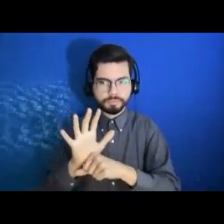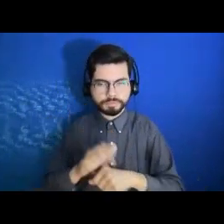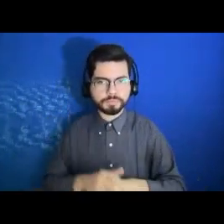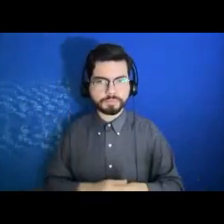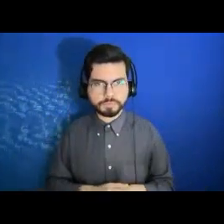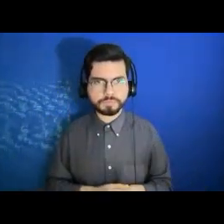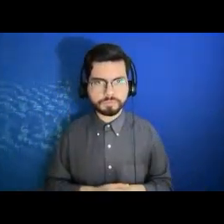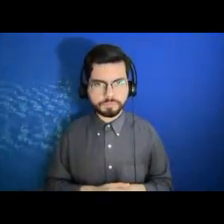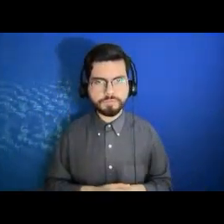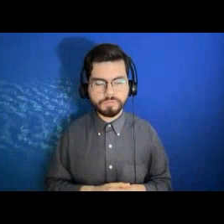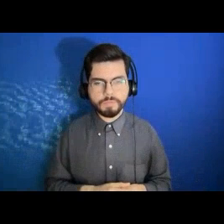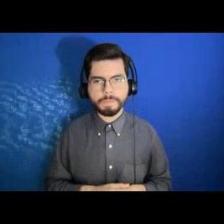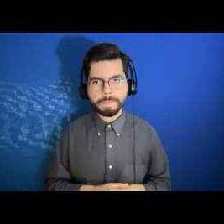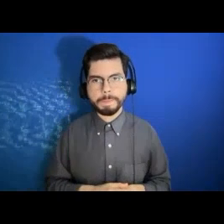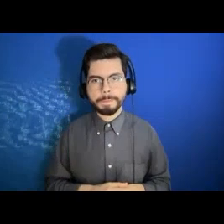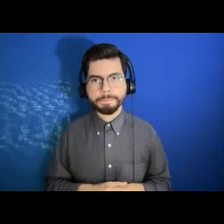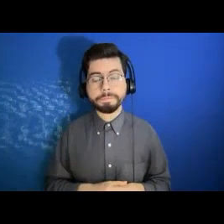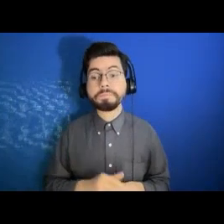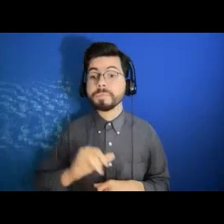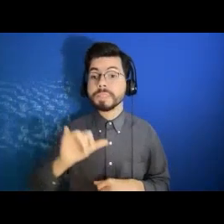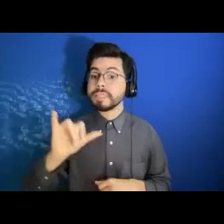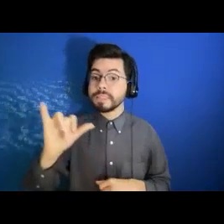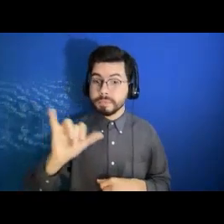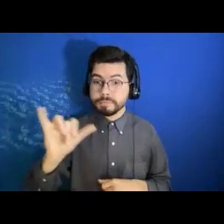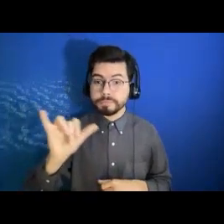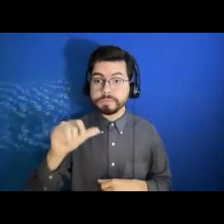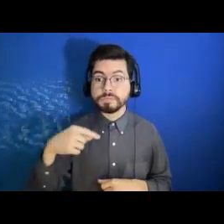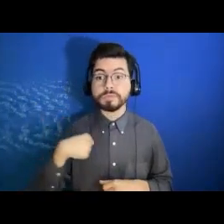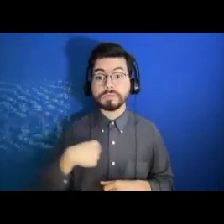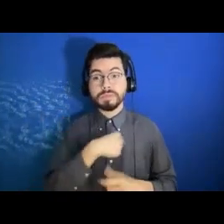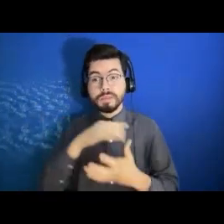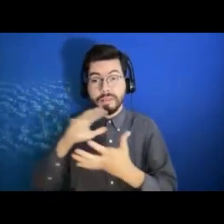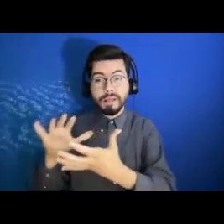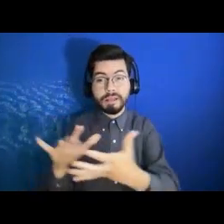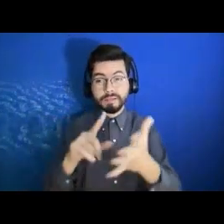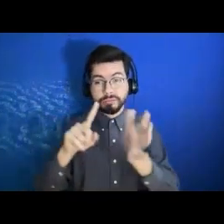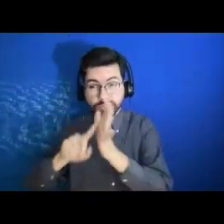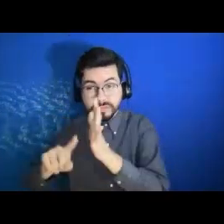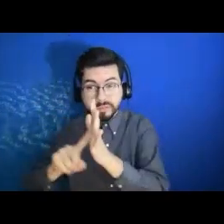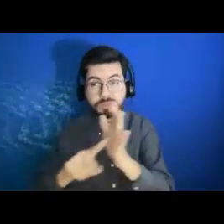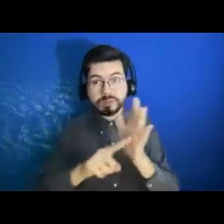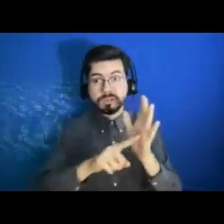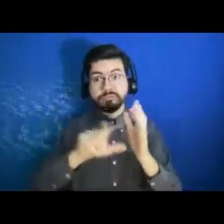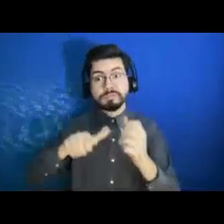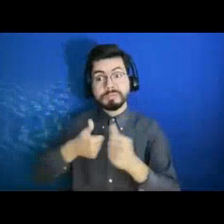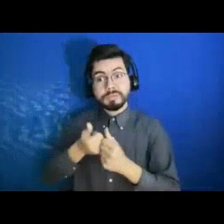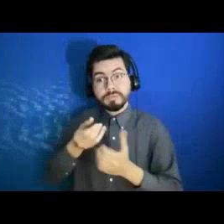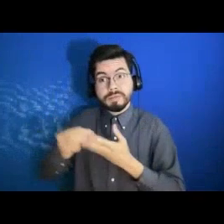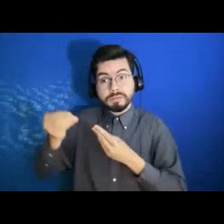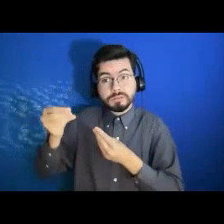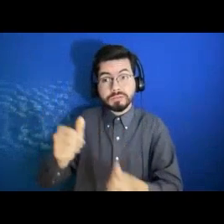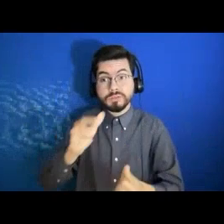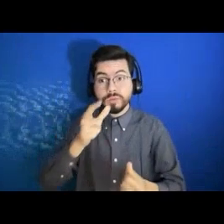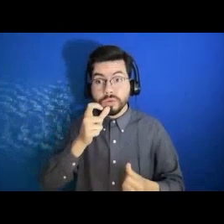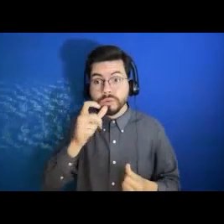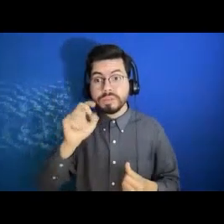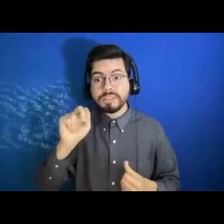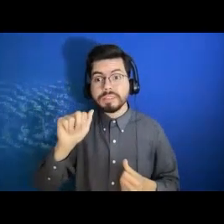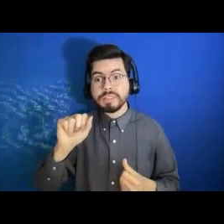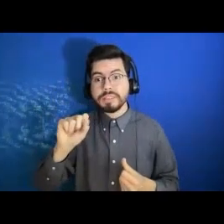research for thermophiles in Yellowstone is funded by NASA, because we think that life